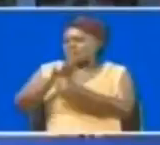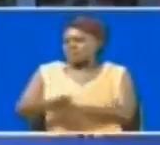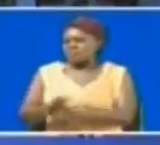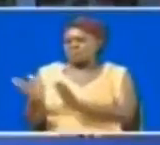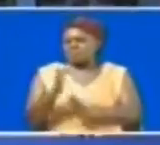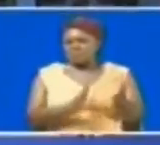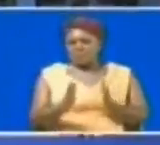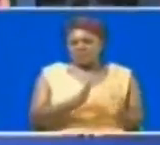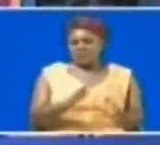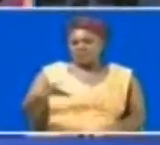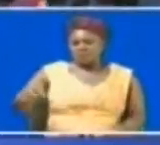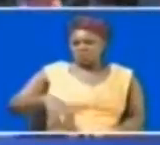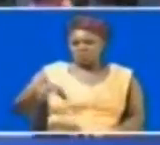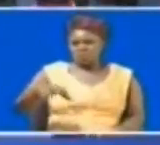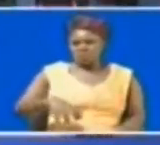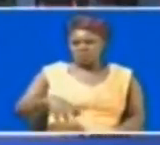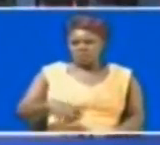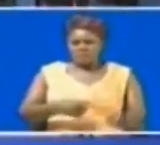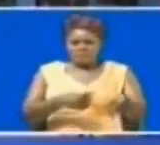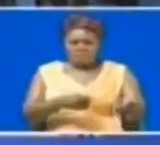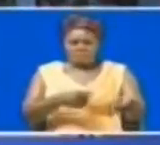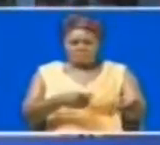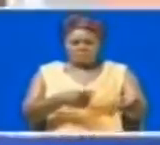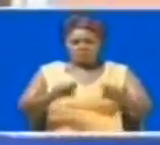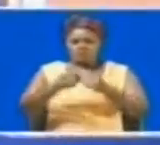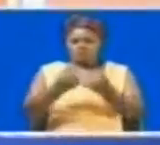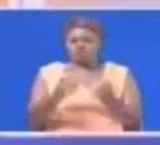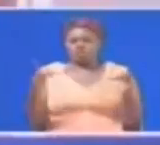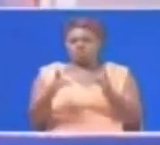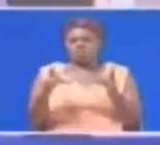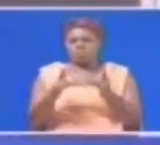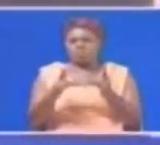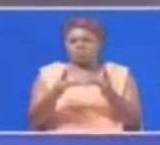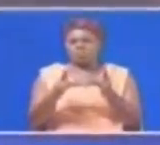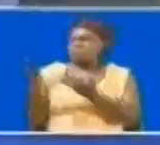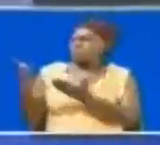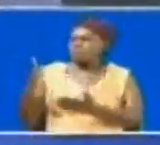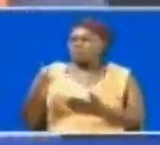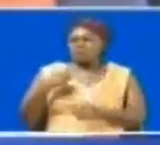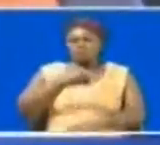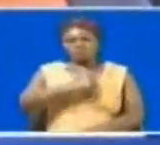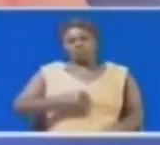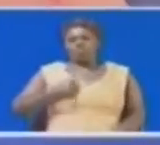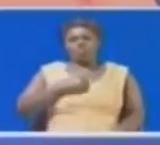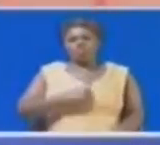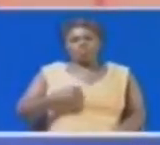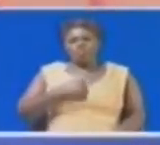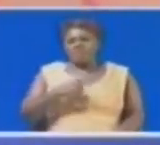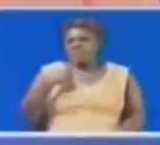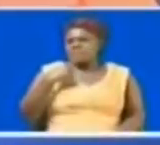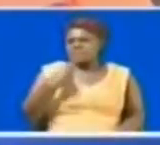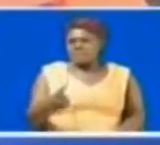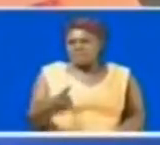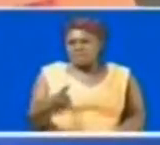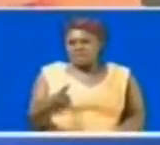strategy, has seen the supermarket receive a backlash on social media. Chandarana Food has issued an apology over what it